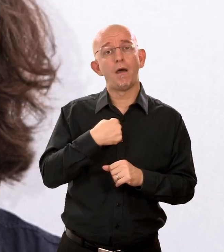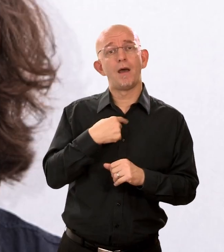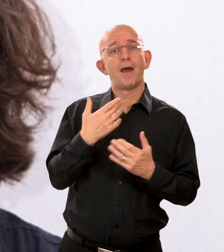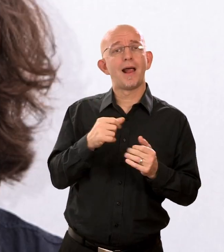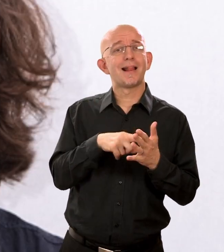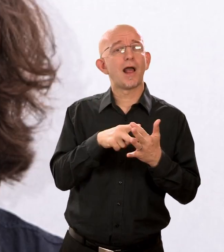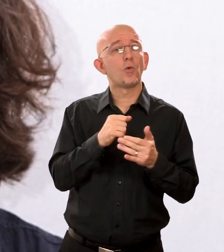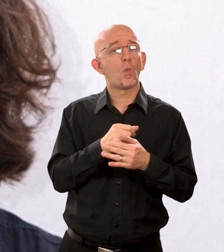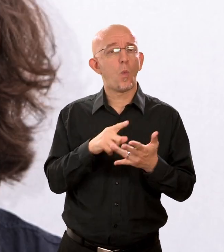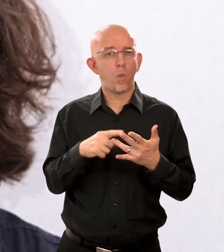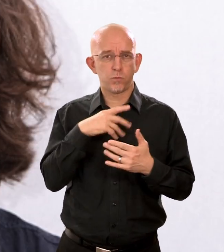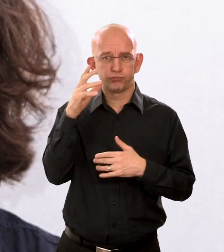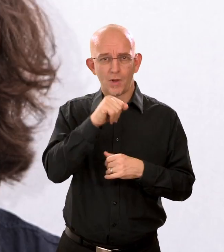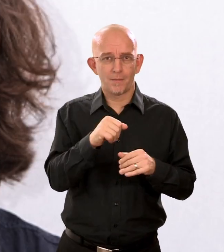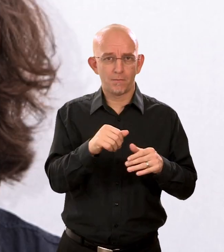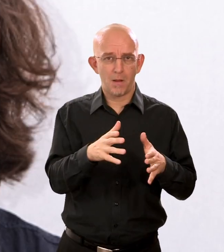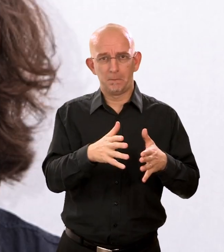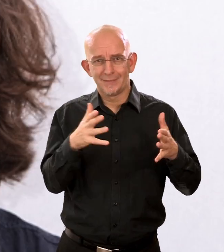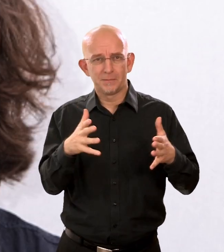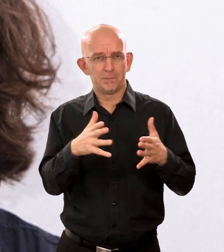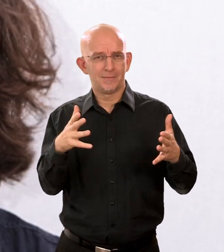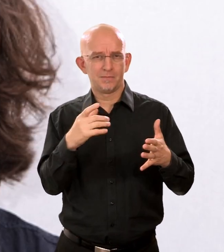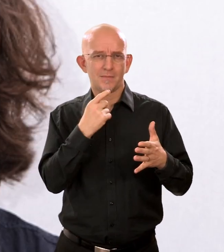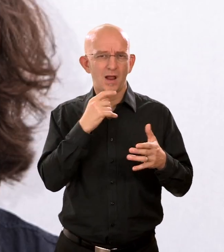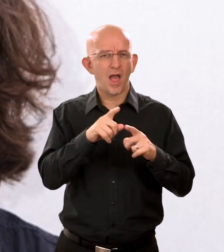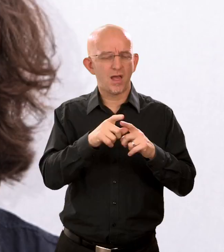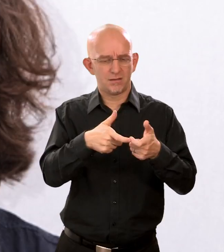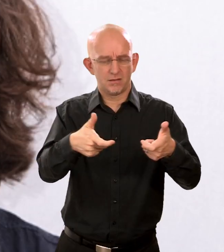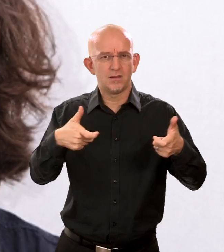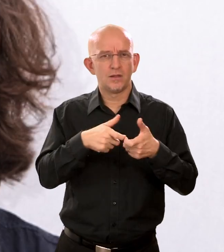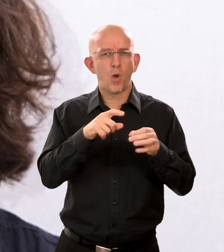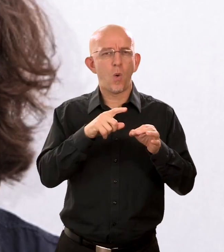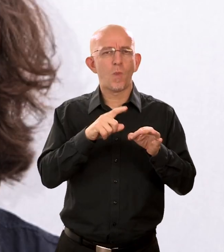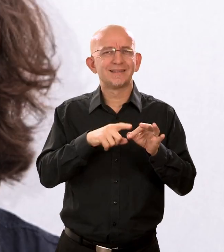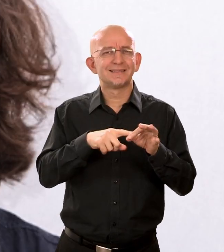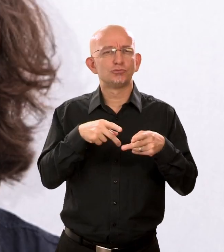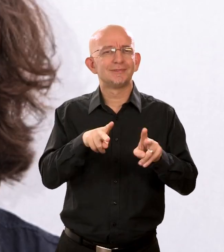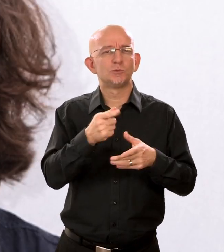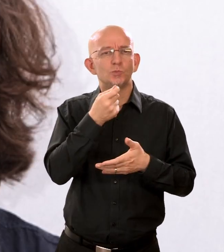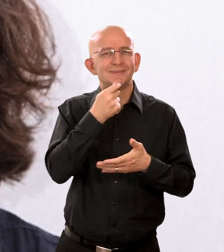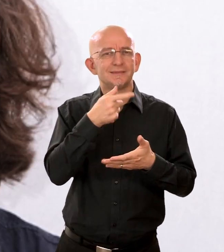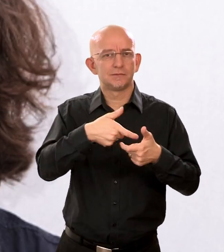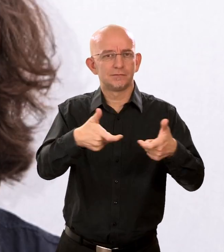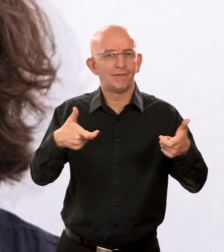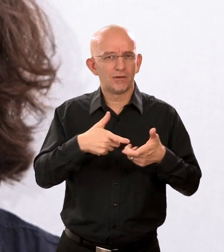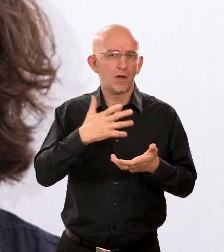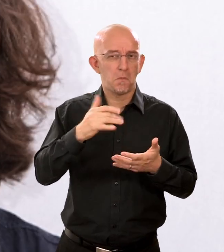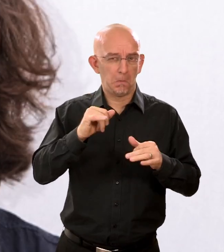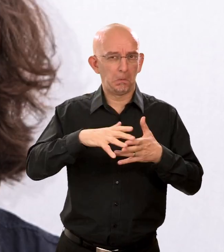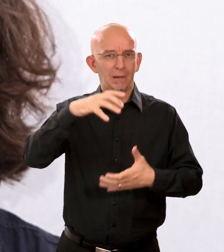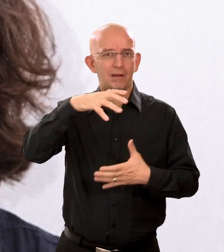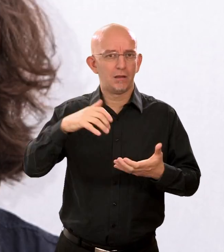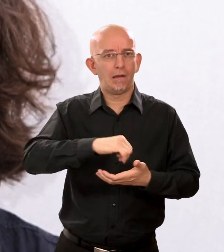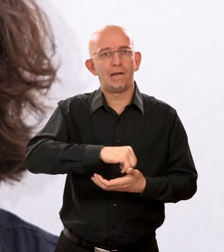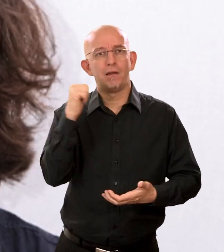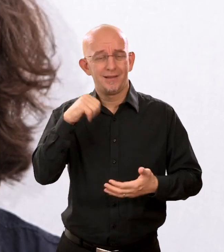probably just like one of those quality sweet tins, but it might have been even bigger, just full of Lego, and it was not like specific sets, it